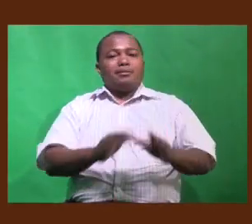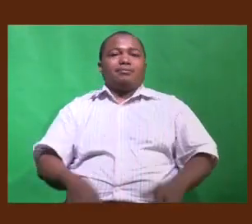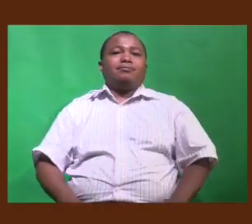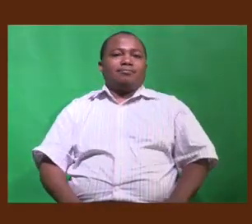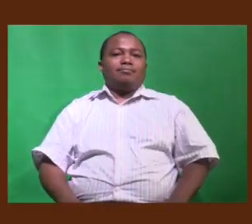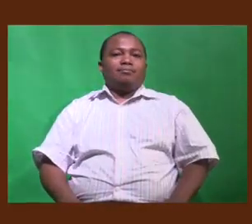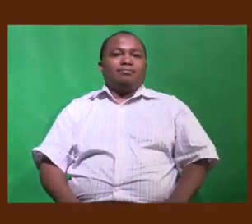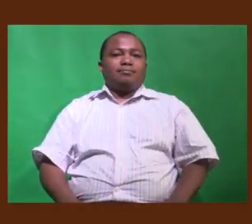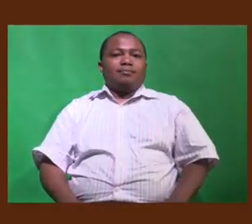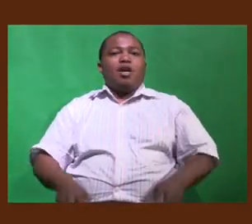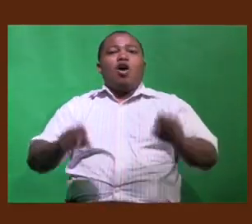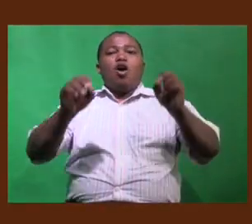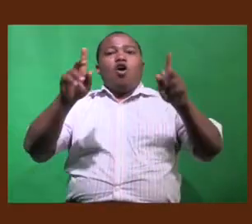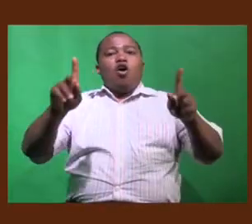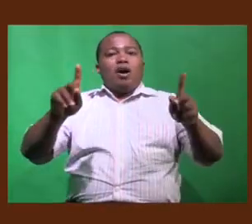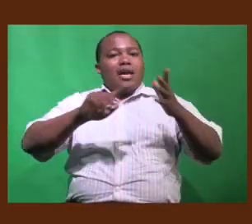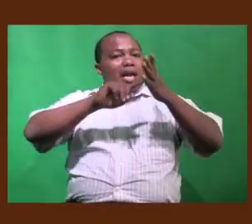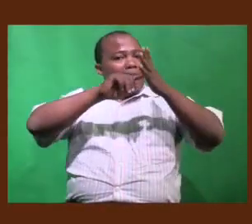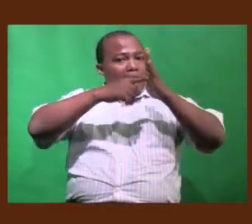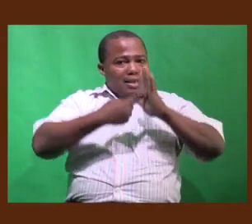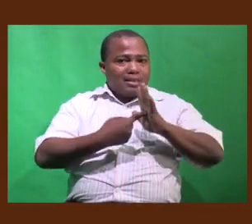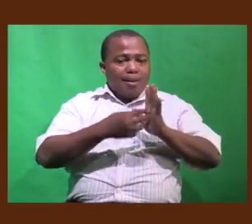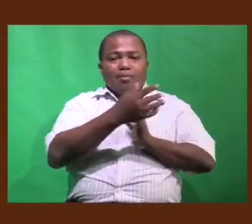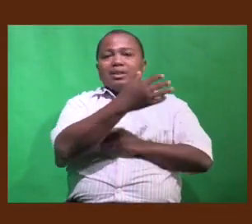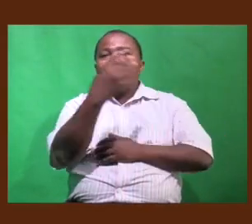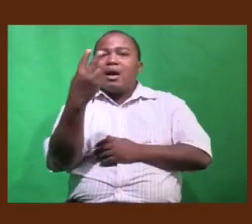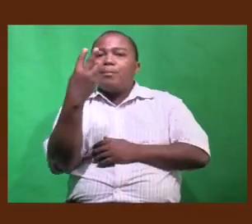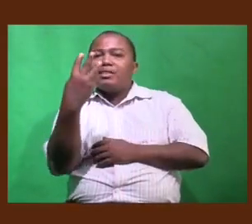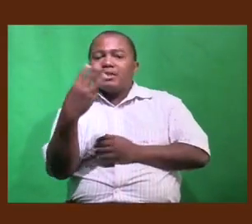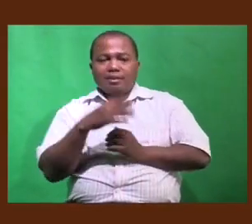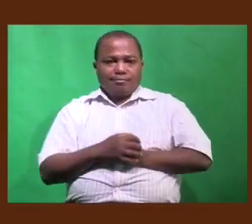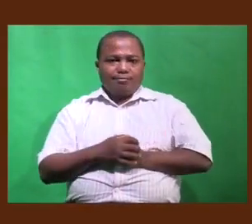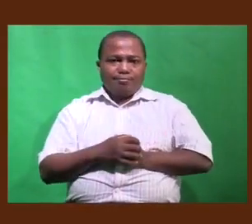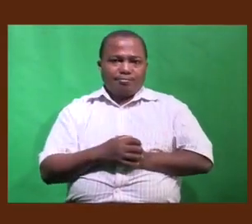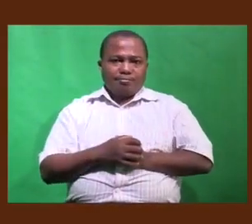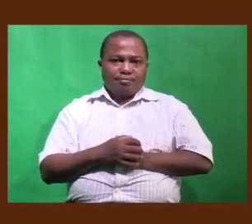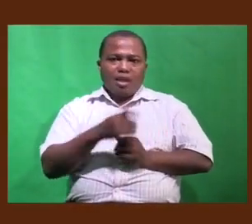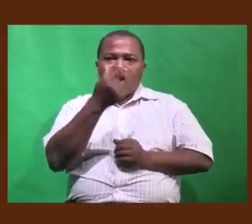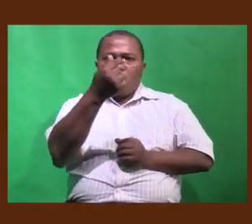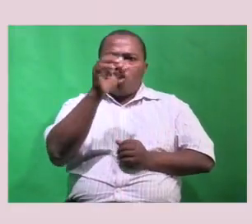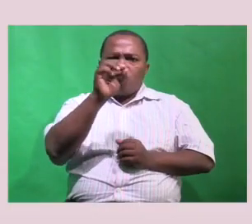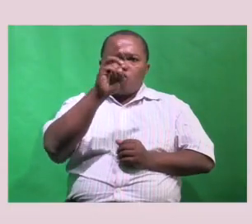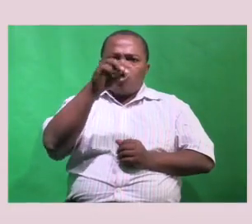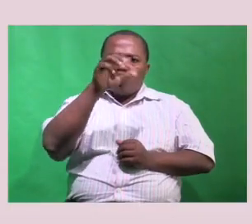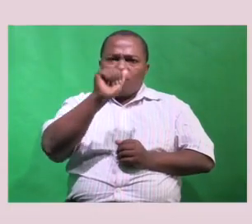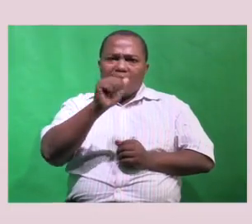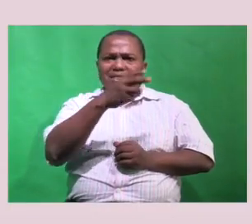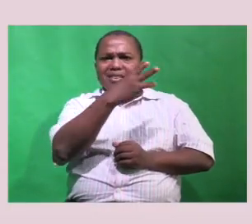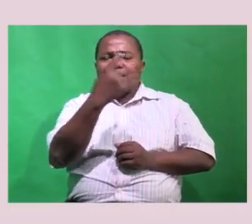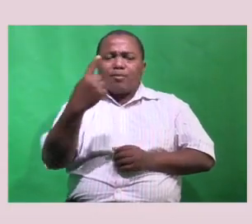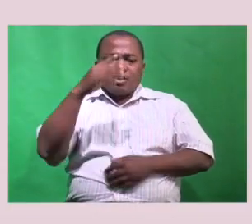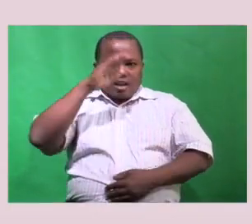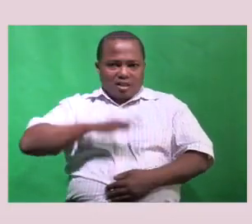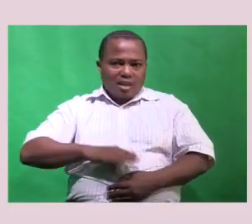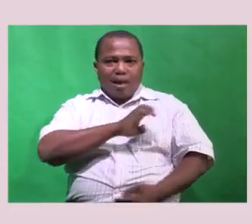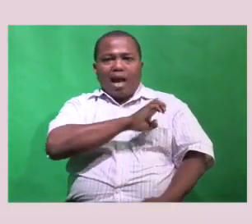Example number 3. The financial year of Thomas John ended on 31st December